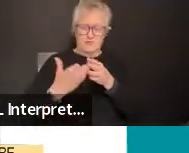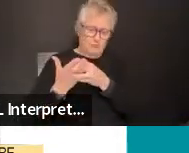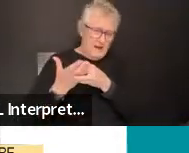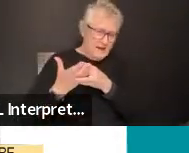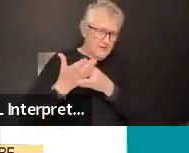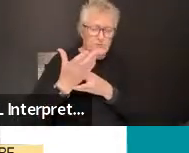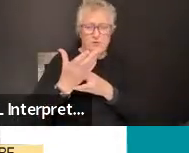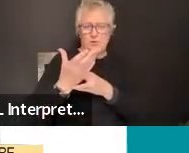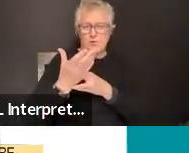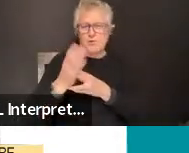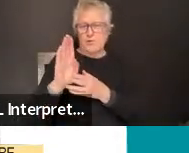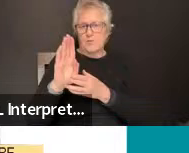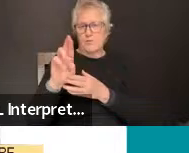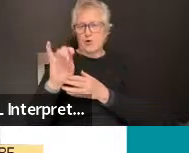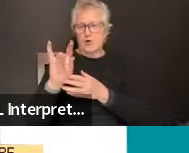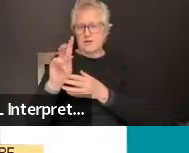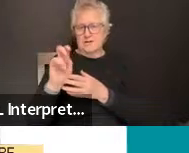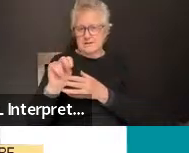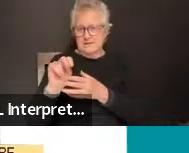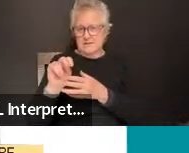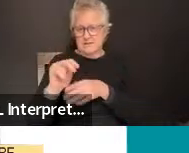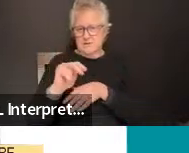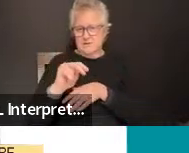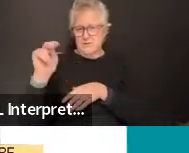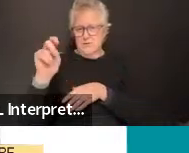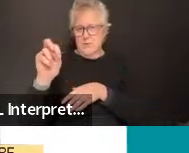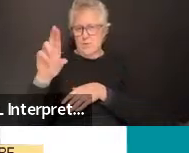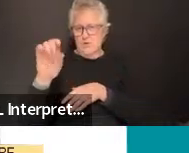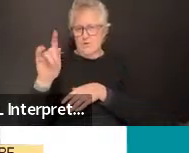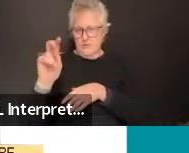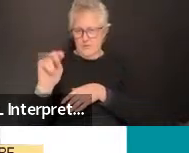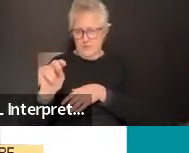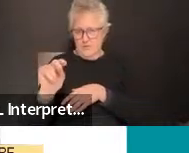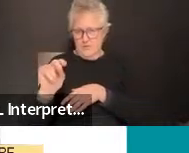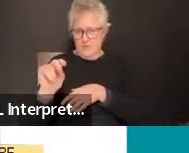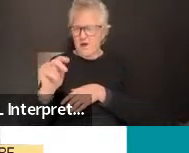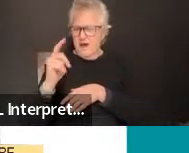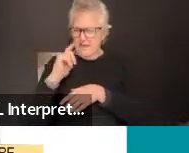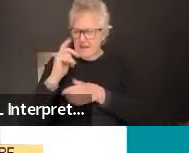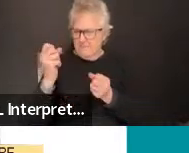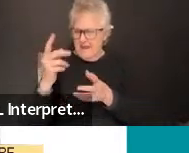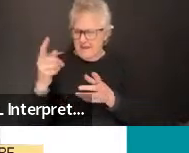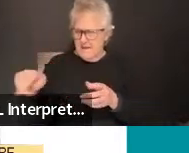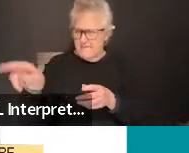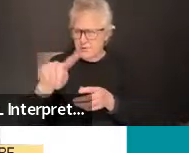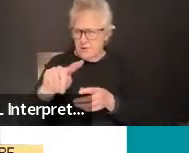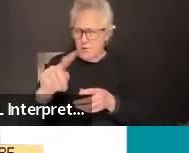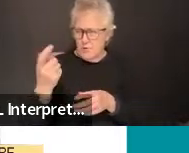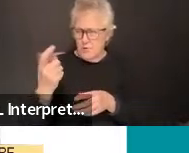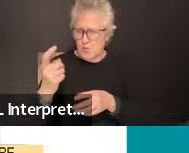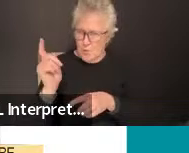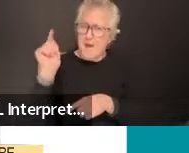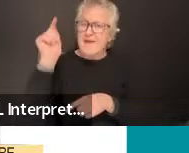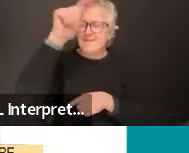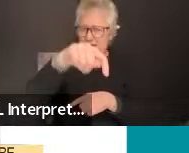I think a lot of you may have been over there, and if you can recall, Burlington Northern's up on a berm.